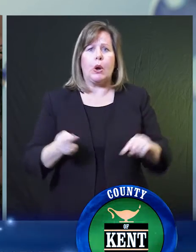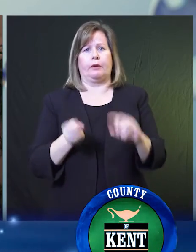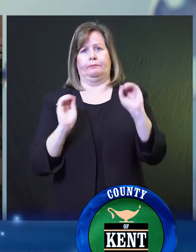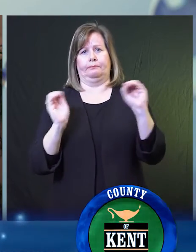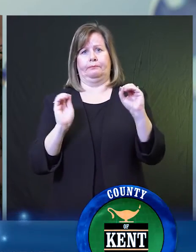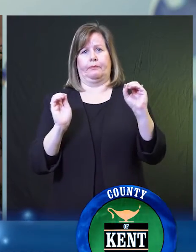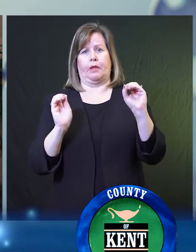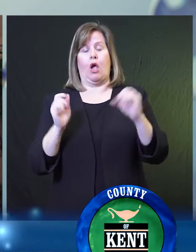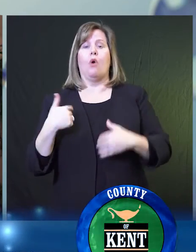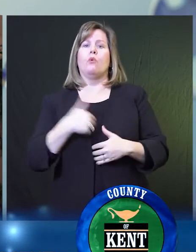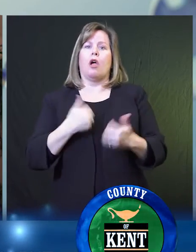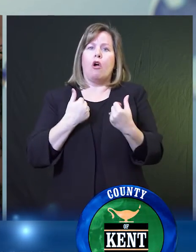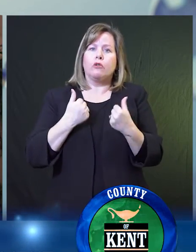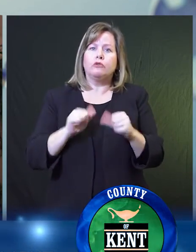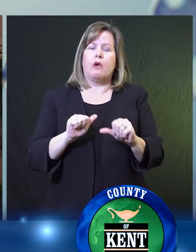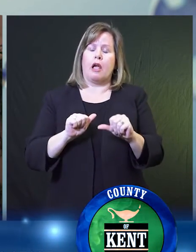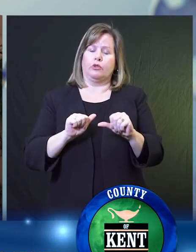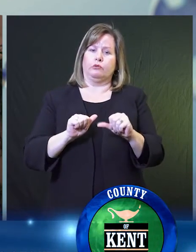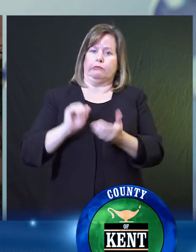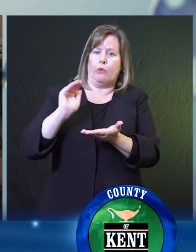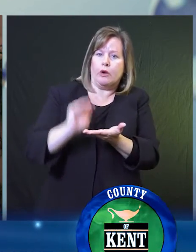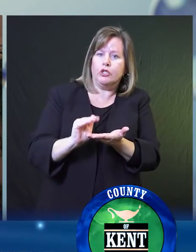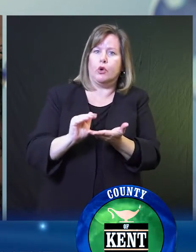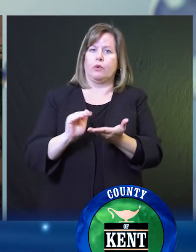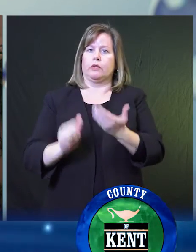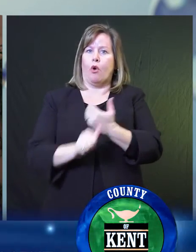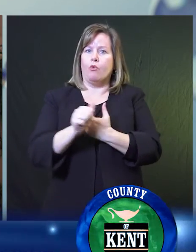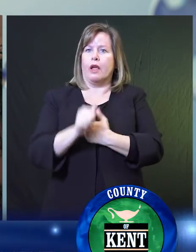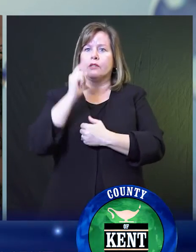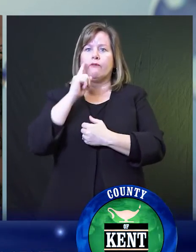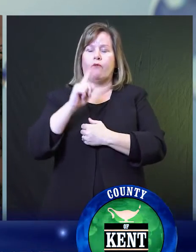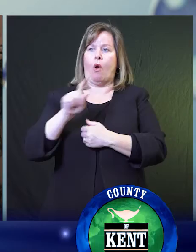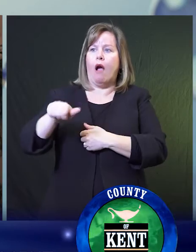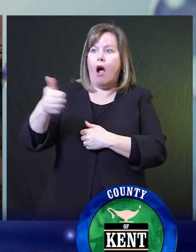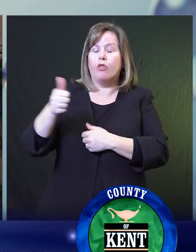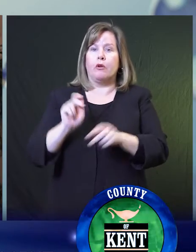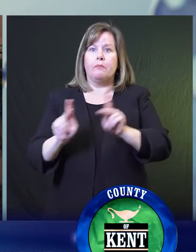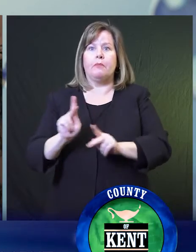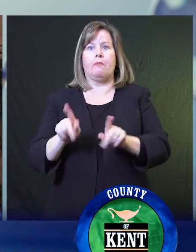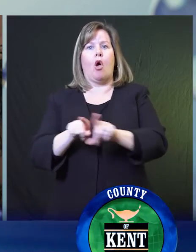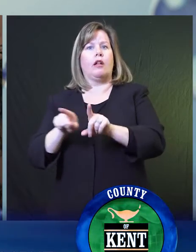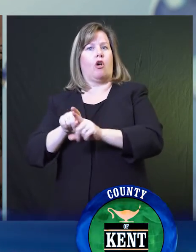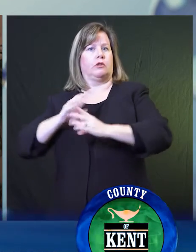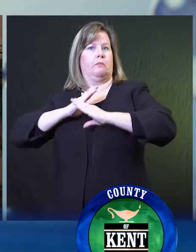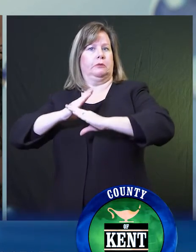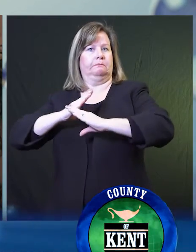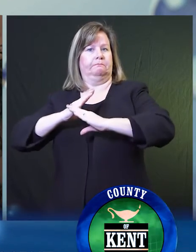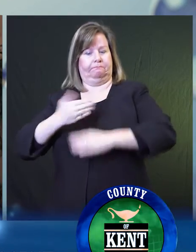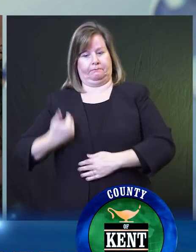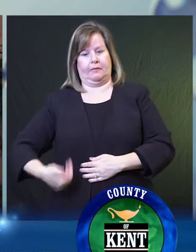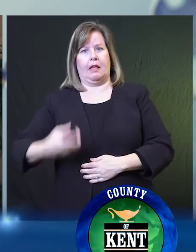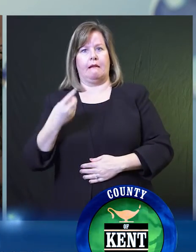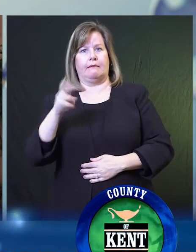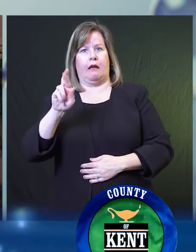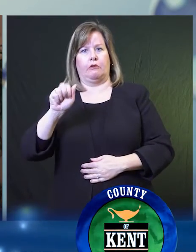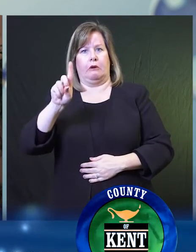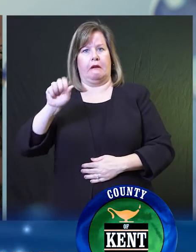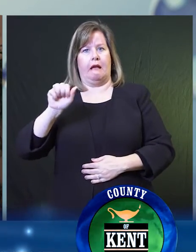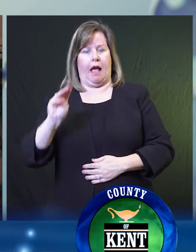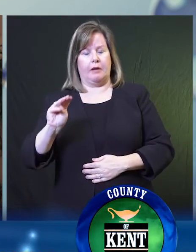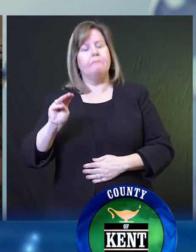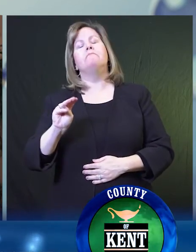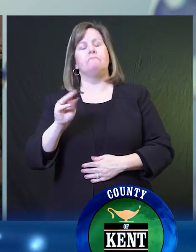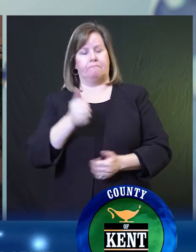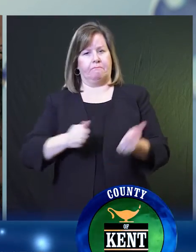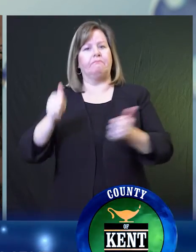to reduce the risk to others and to protect those, especially those who are most vulnerable. I'm Dr. Adam London, Director of the Kent County Health